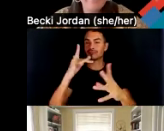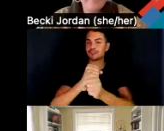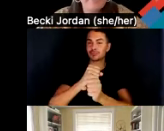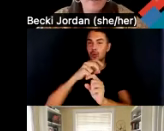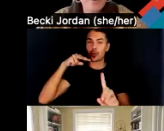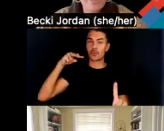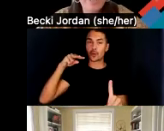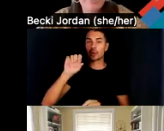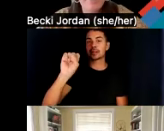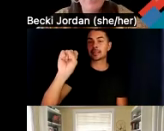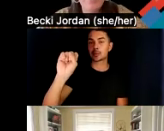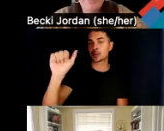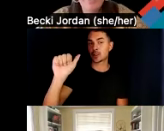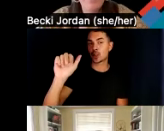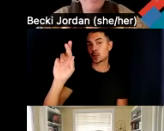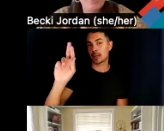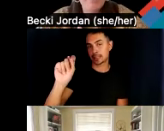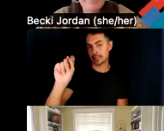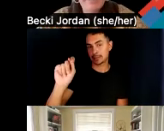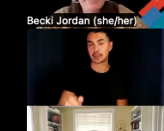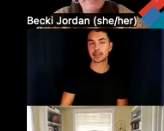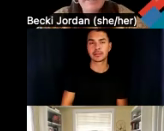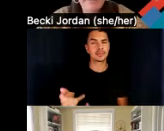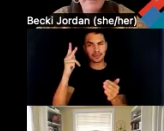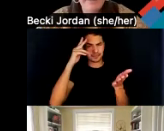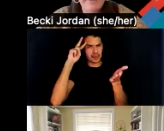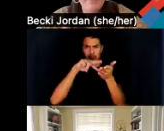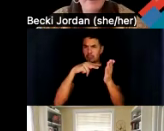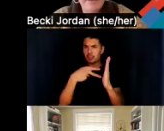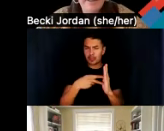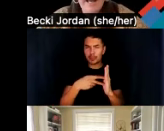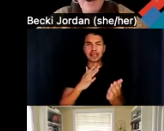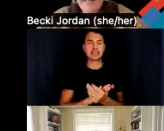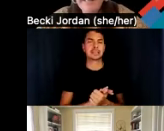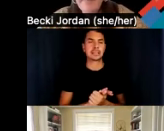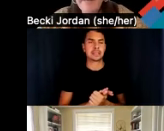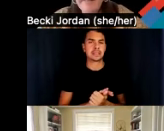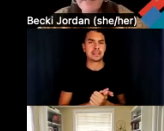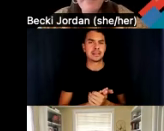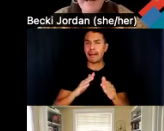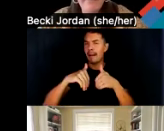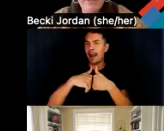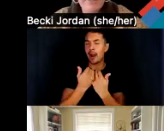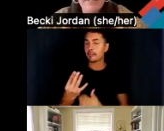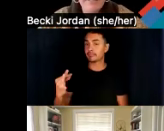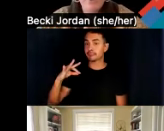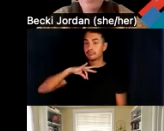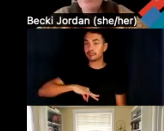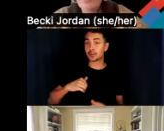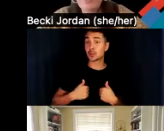teams. We're going to talk about what their purpose is, how they can benefit